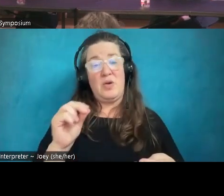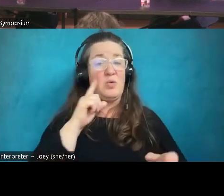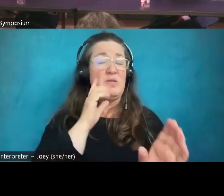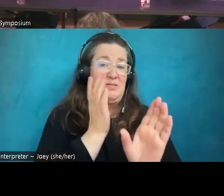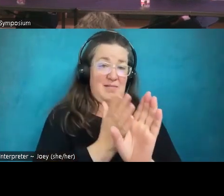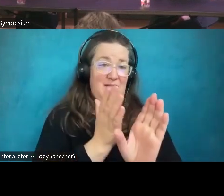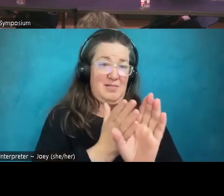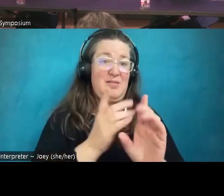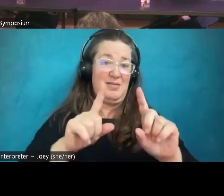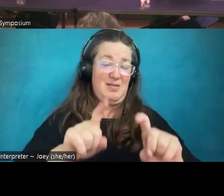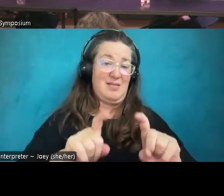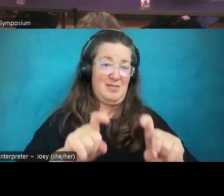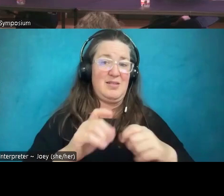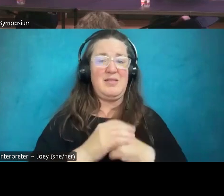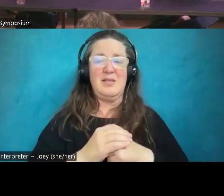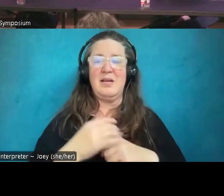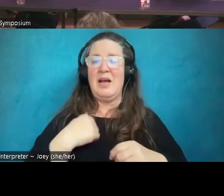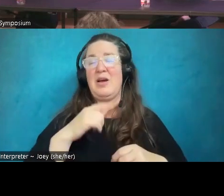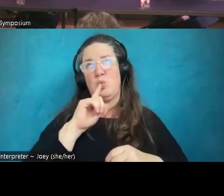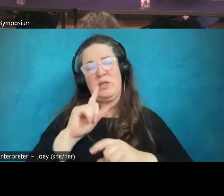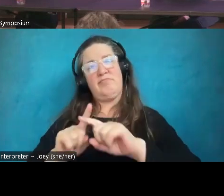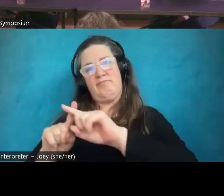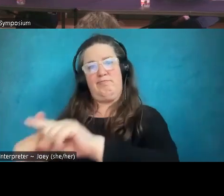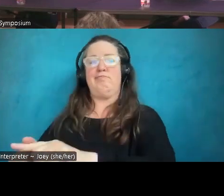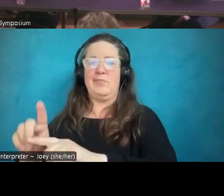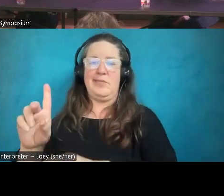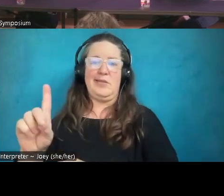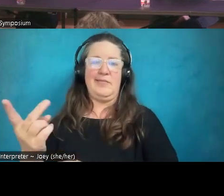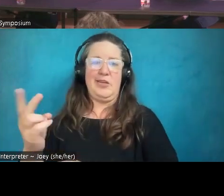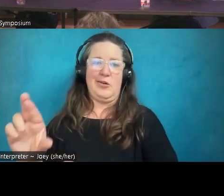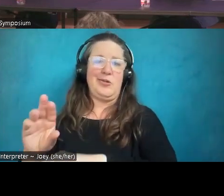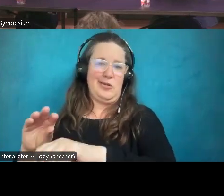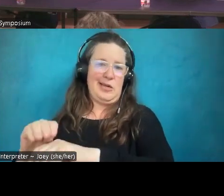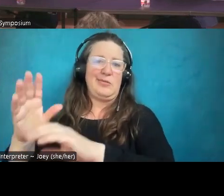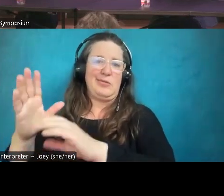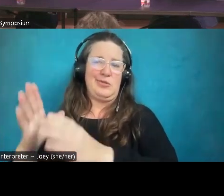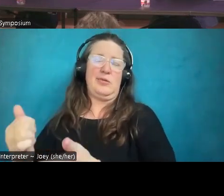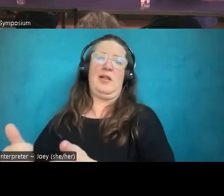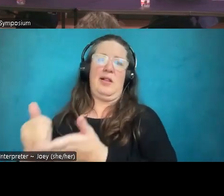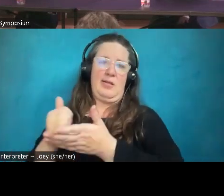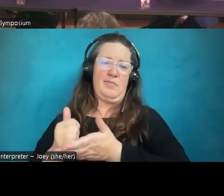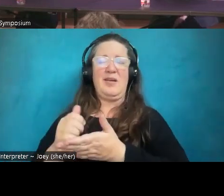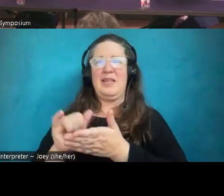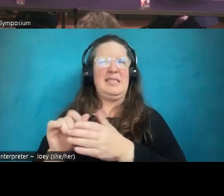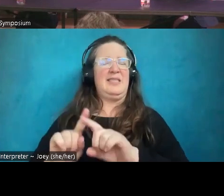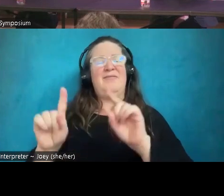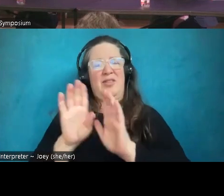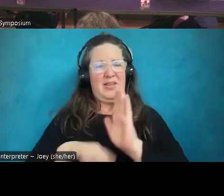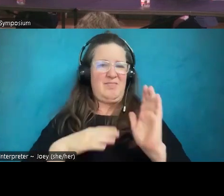workplace. So I rely heavily on our voc counselor to help with that piece, because that's outside of what I do.